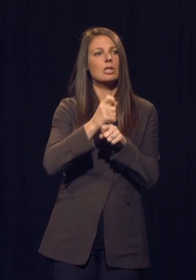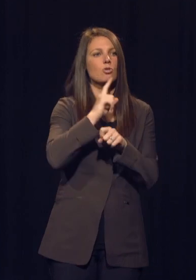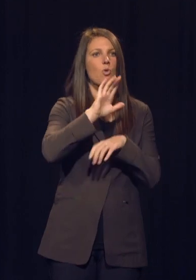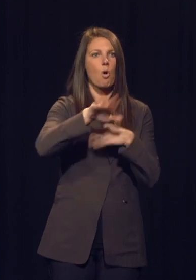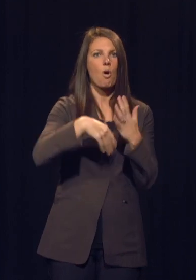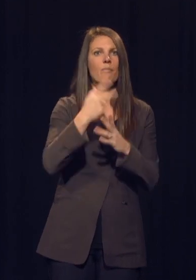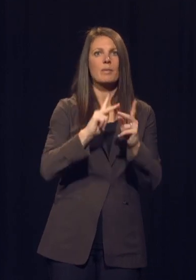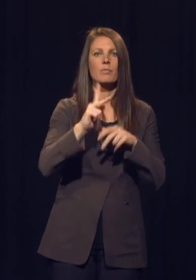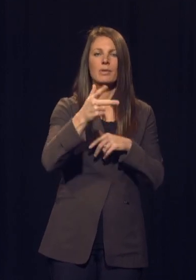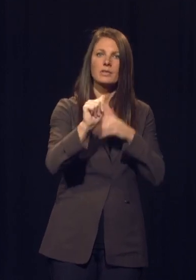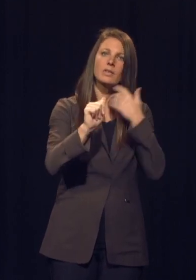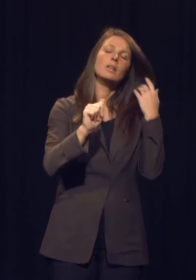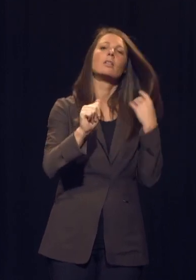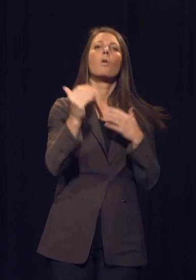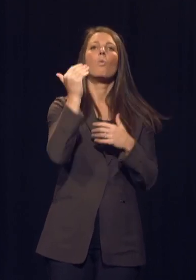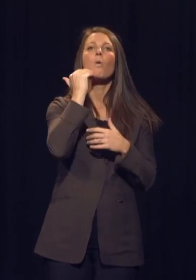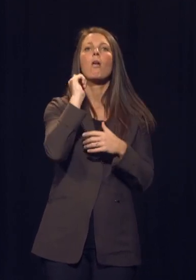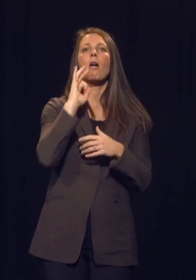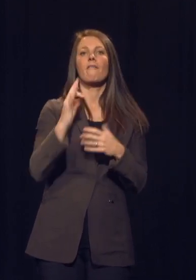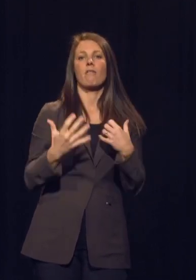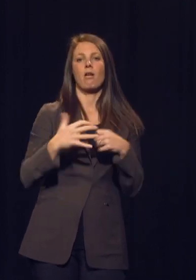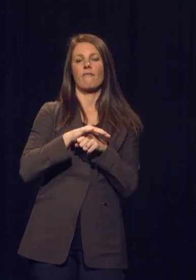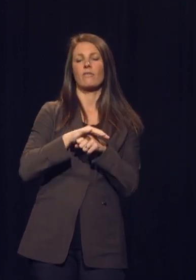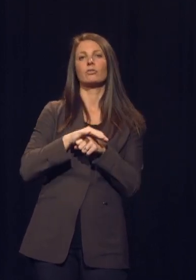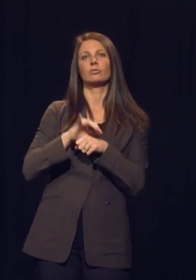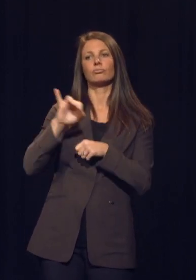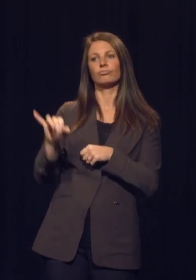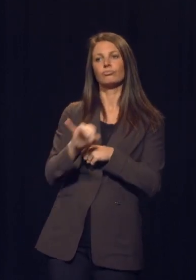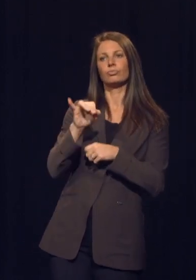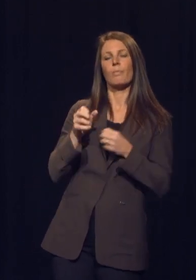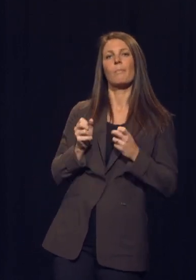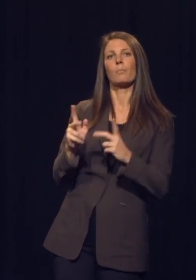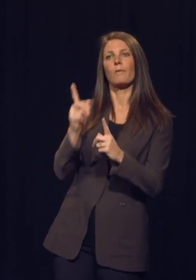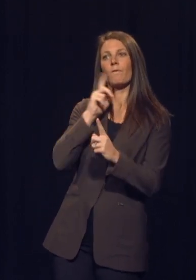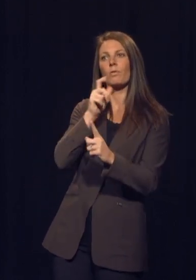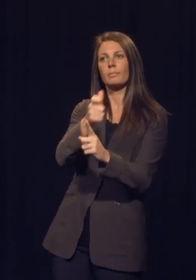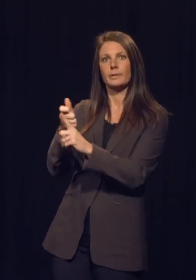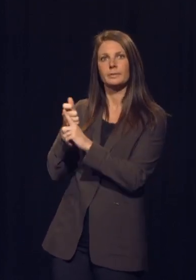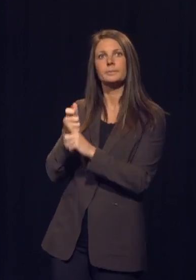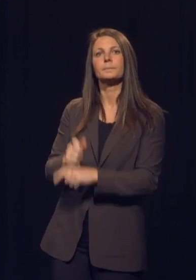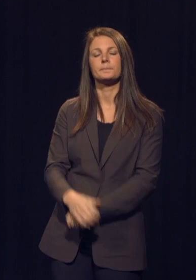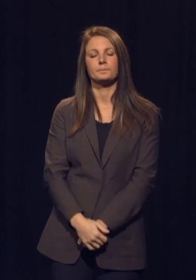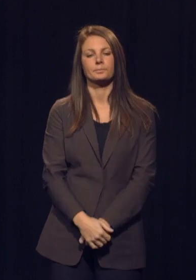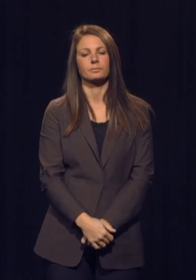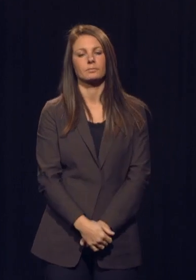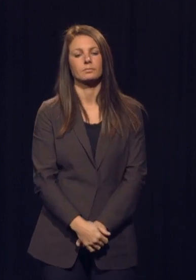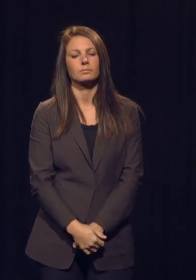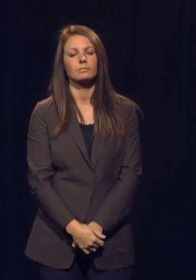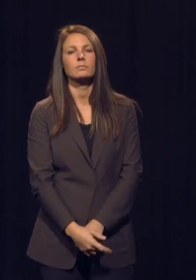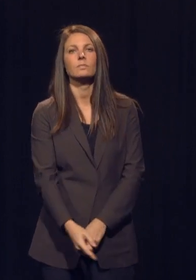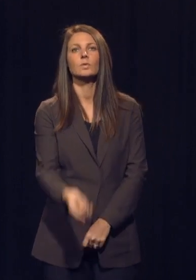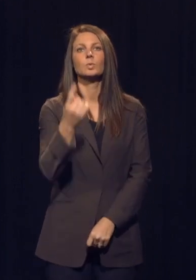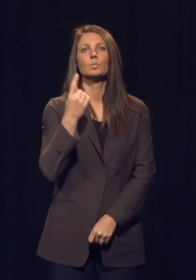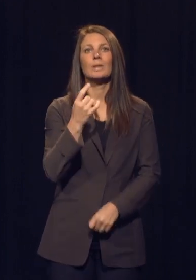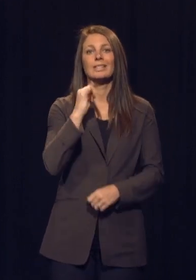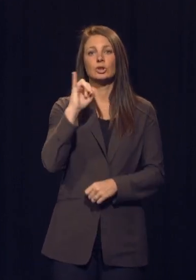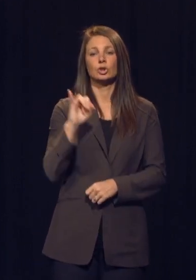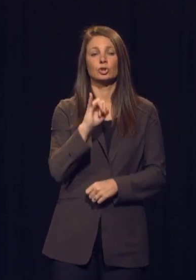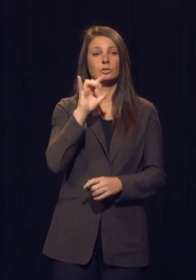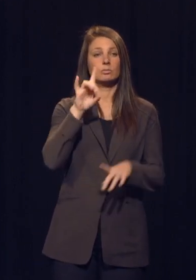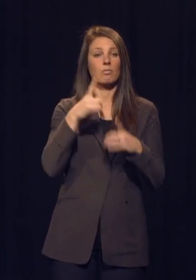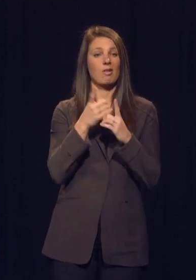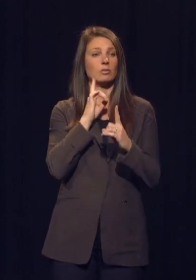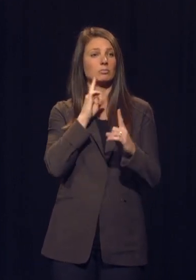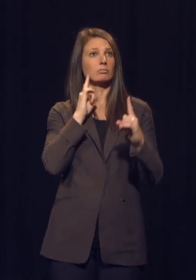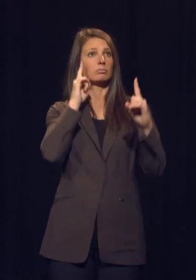Pennsylvanians are aware of the coverage opportunities for themselves. One of the insurance department's top priorities is